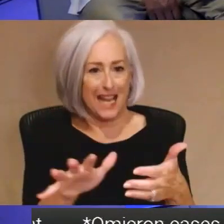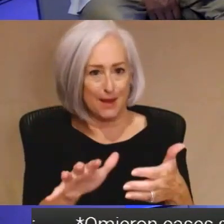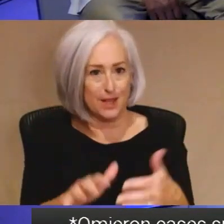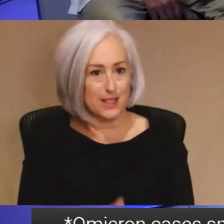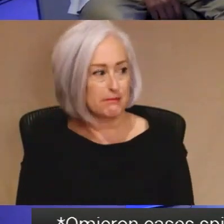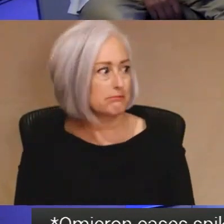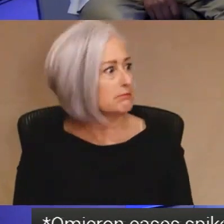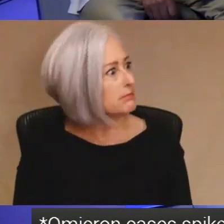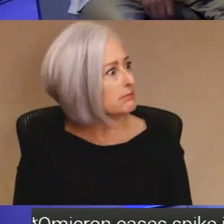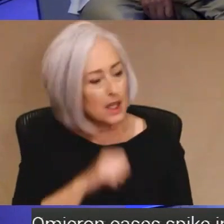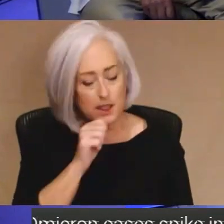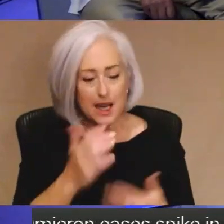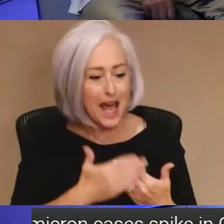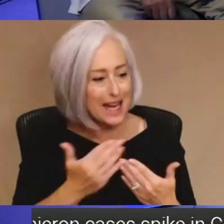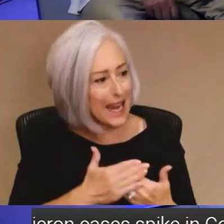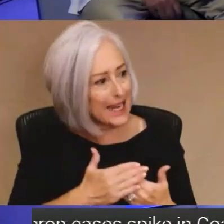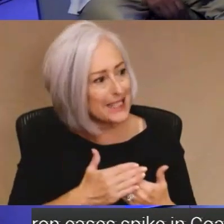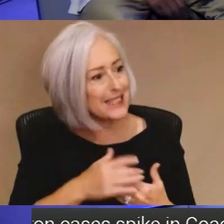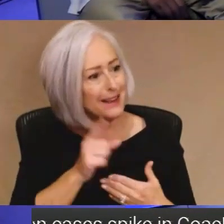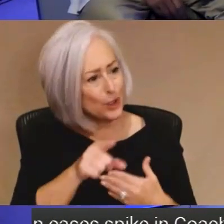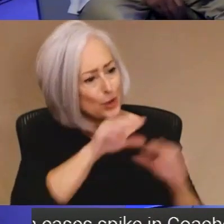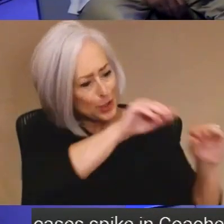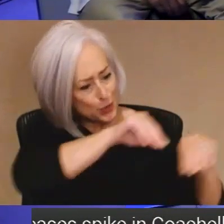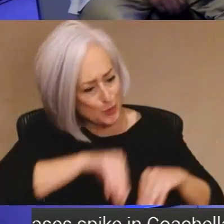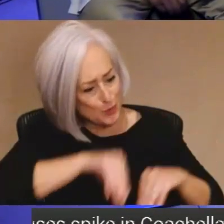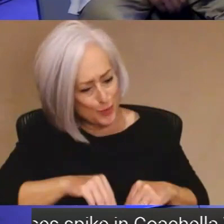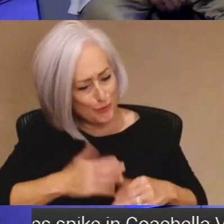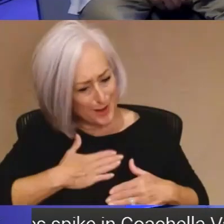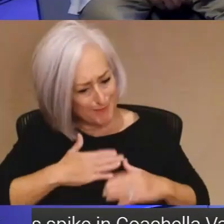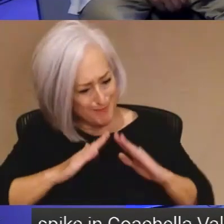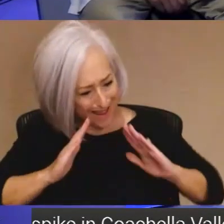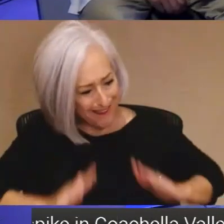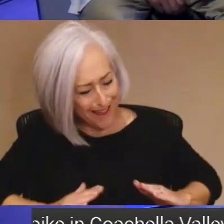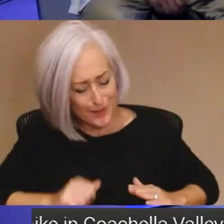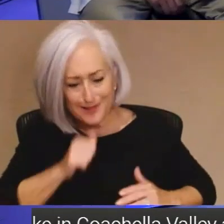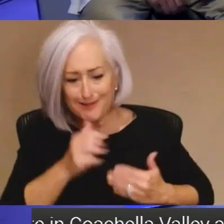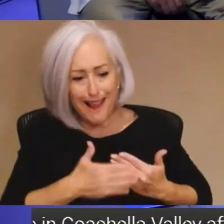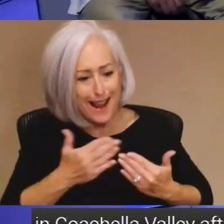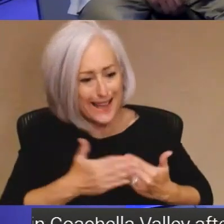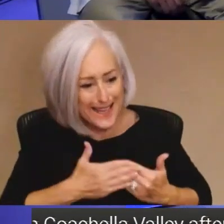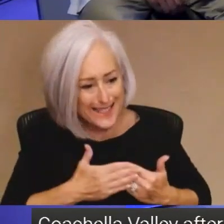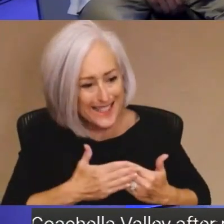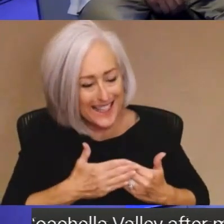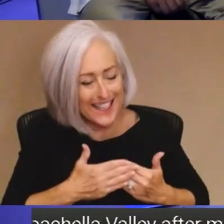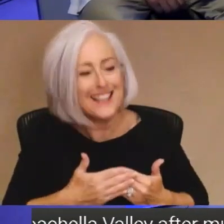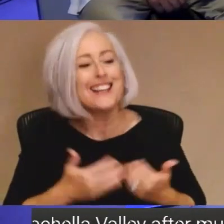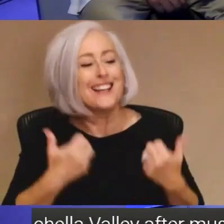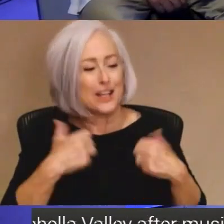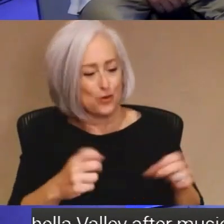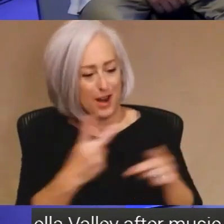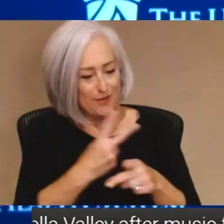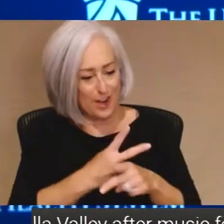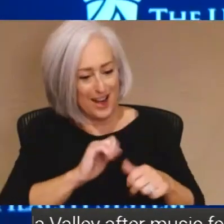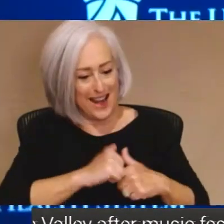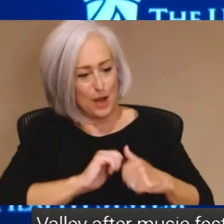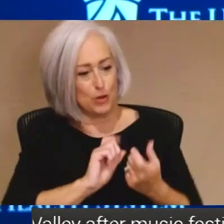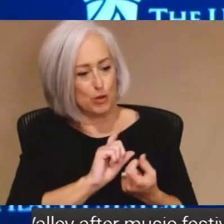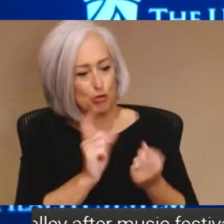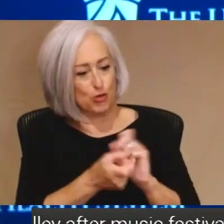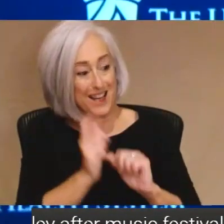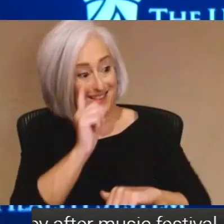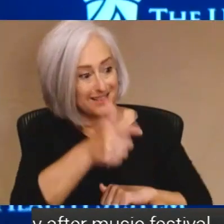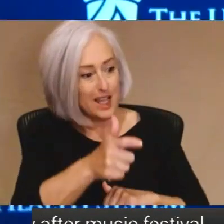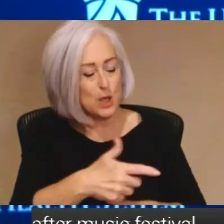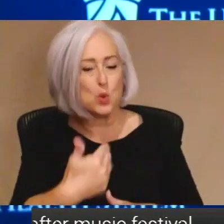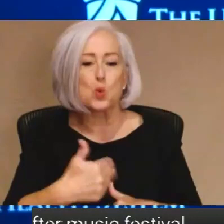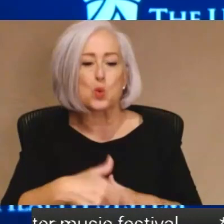No, it is not. To move in with us because it is not an easy thing to do. But you're right. But trying to do it later is twice as hard. And it's just the